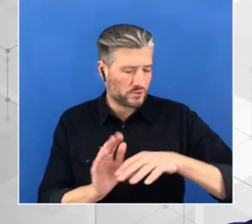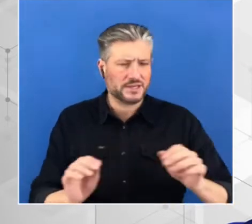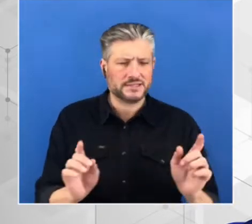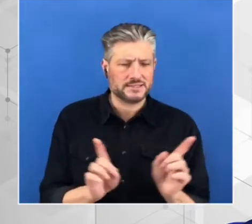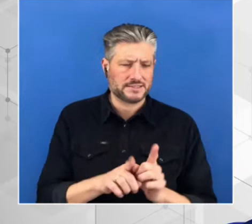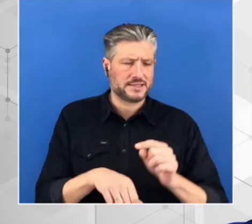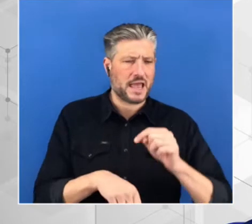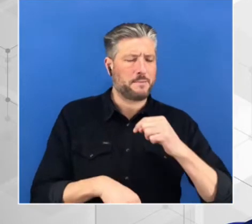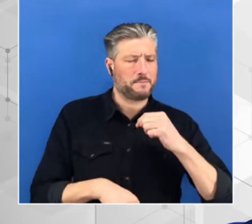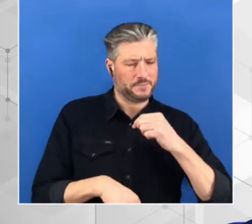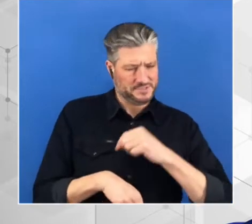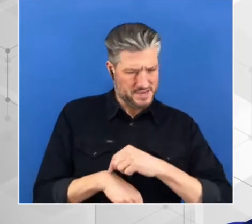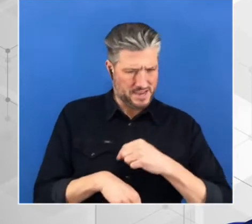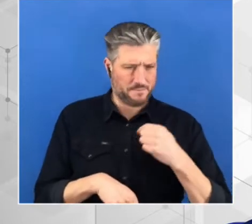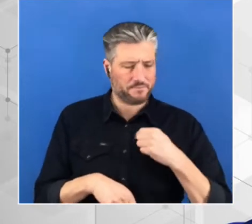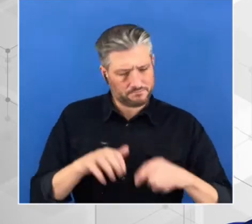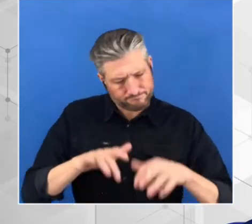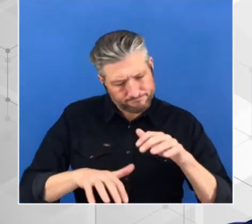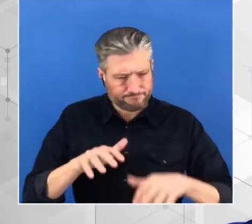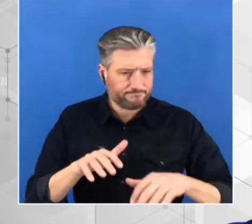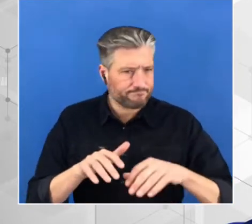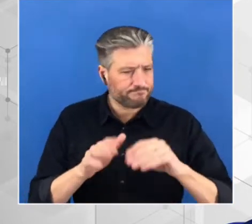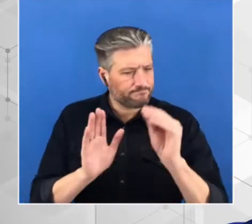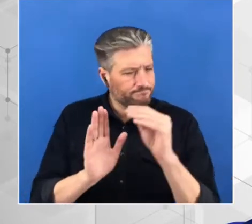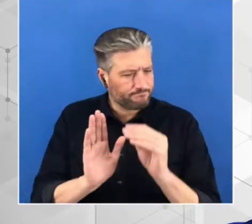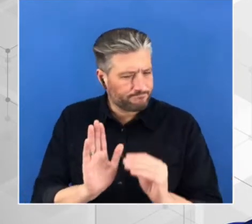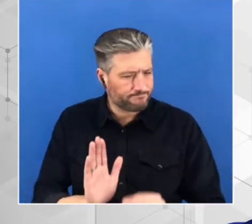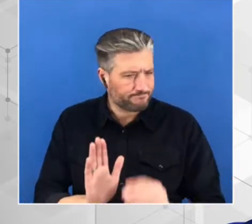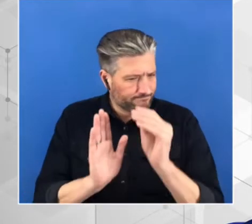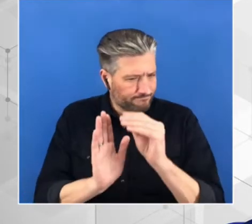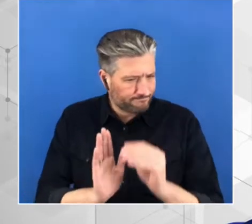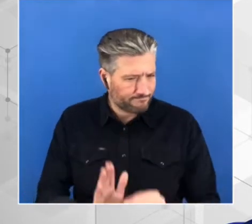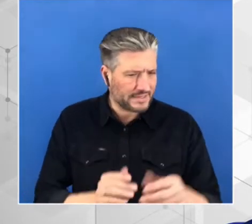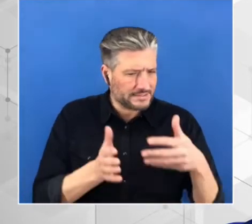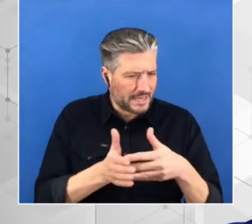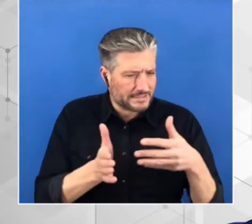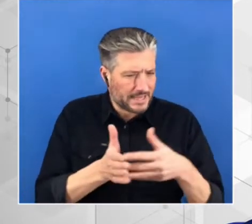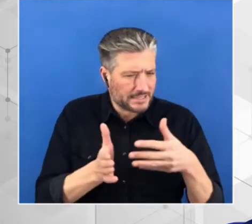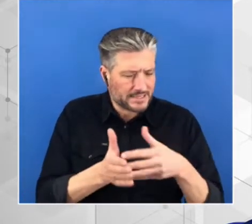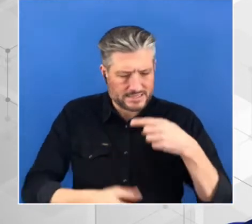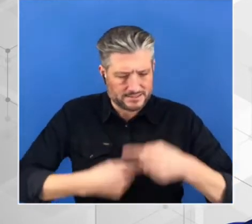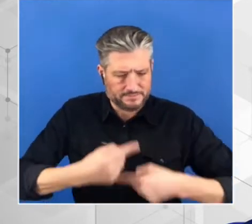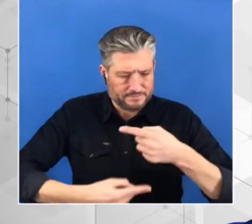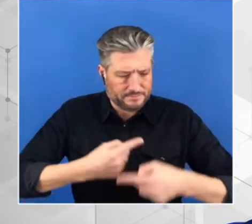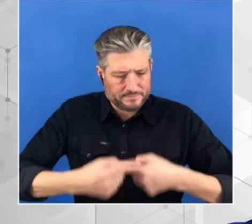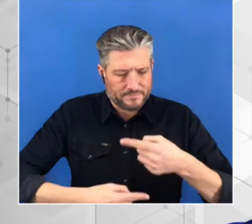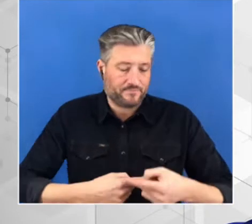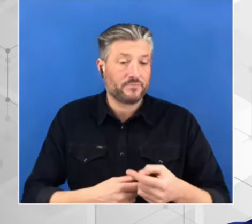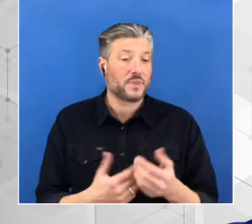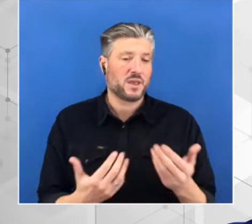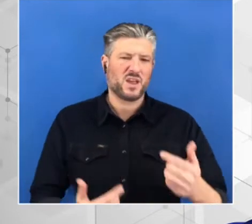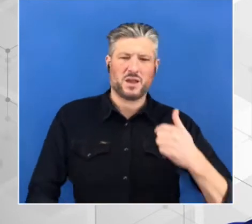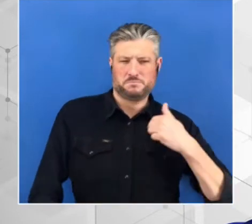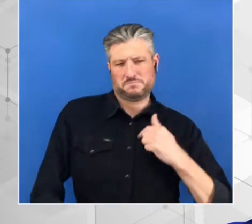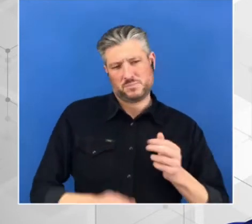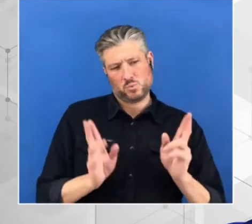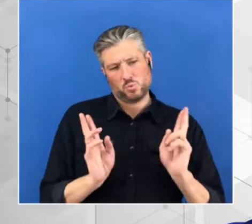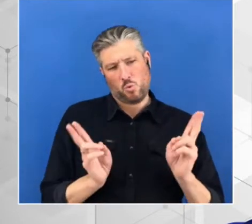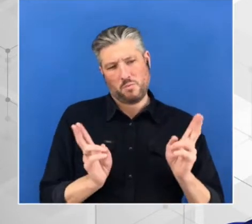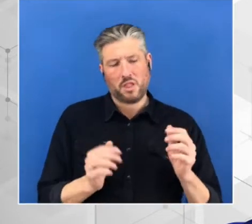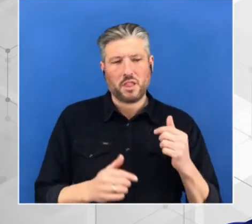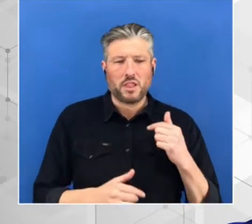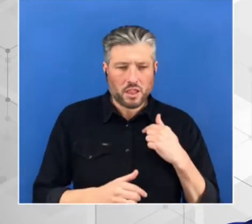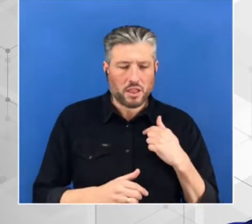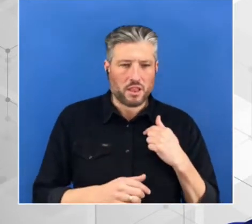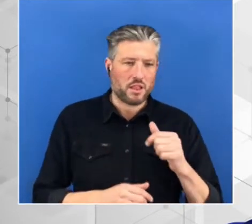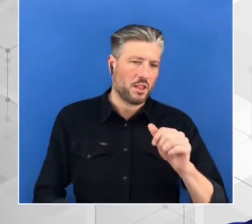I normally work with React applications, and I created a simple React application with